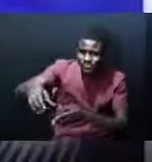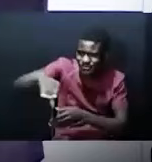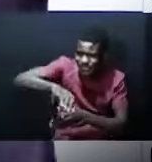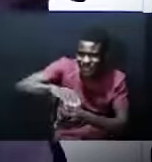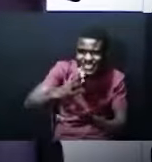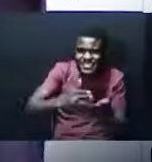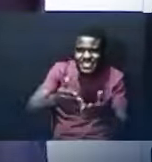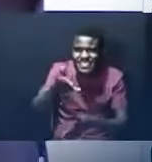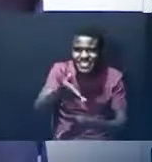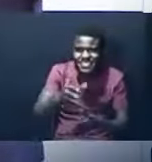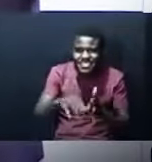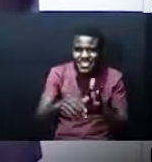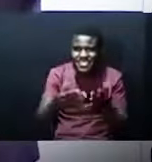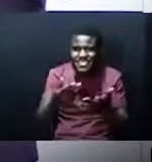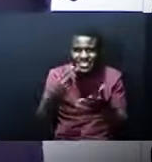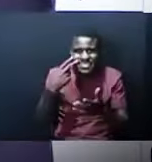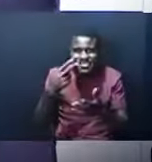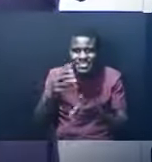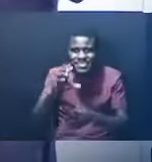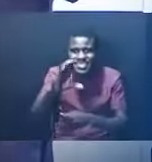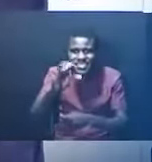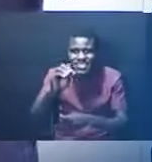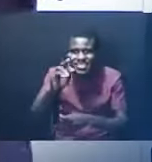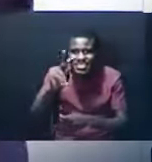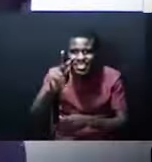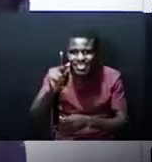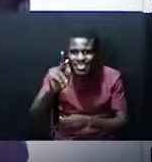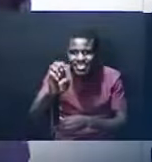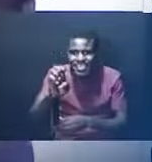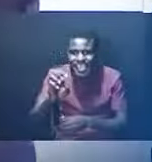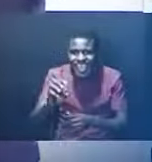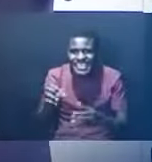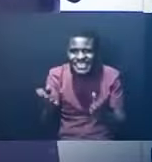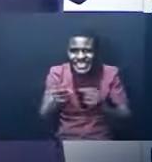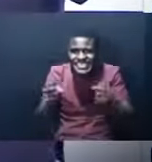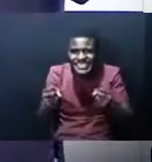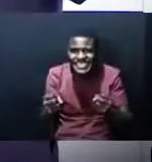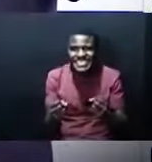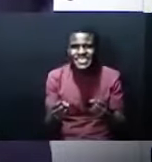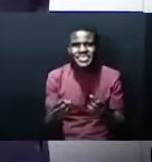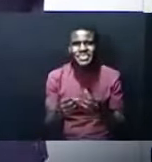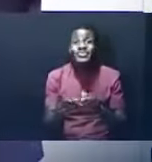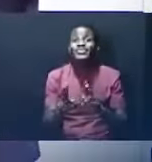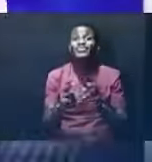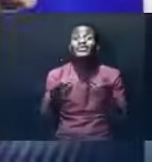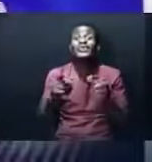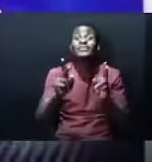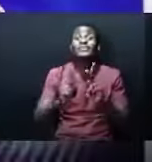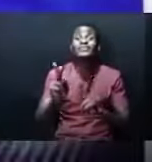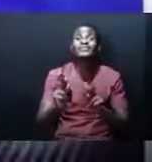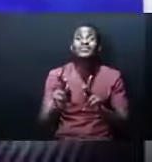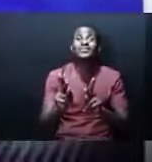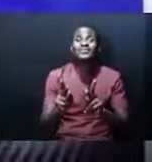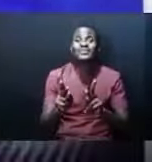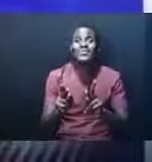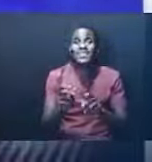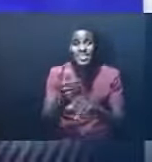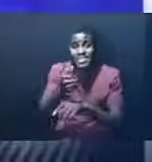only now I like that one. So when people insult you,